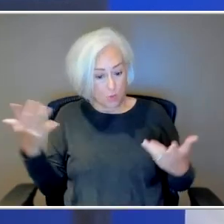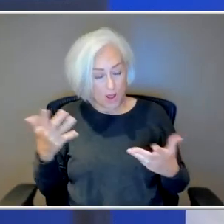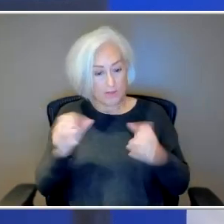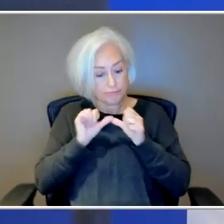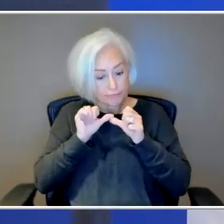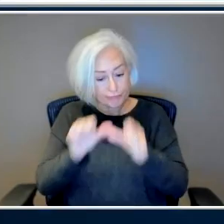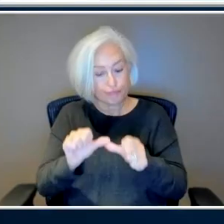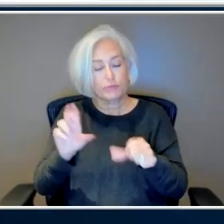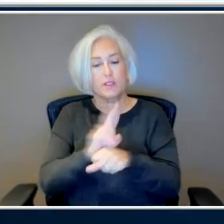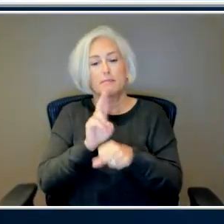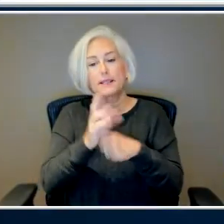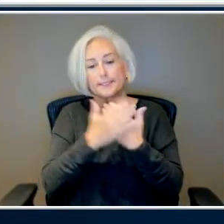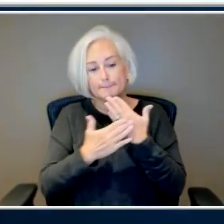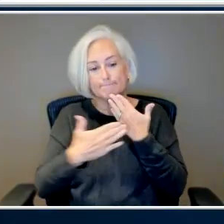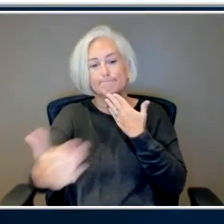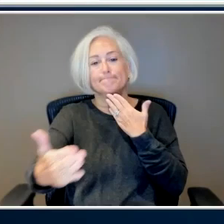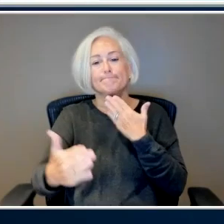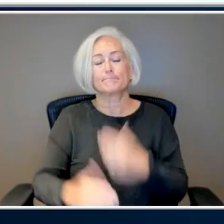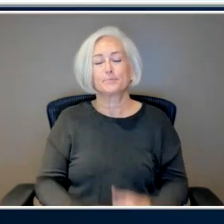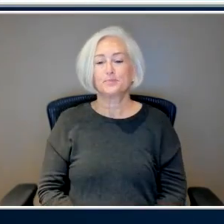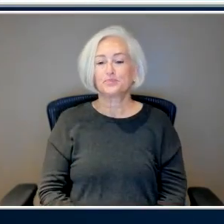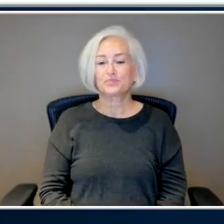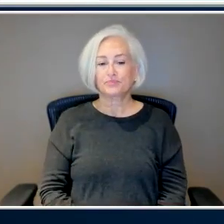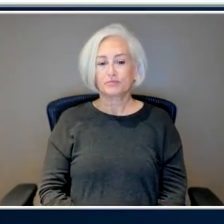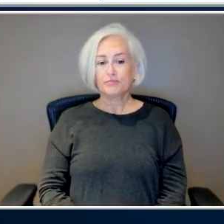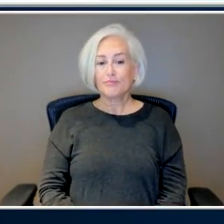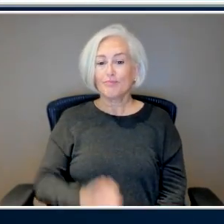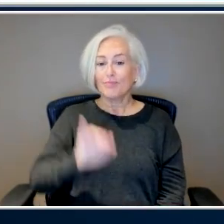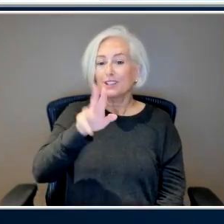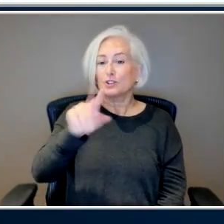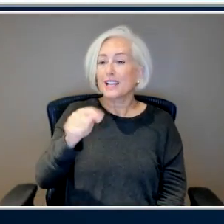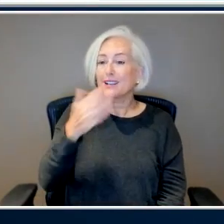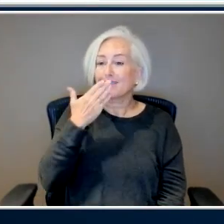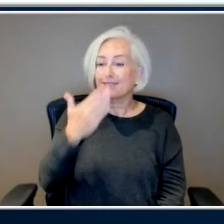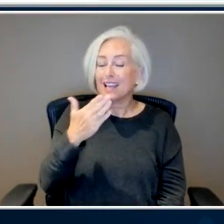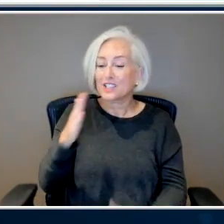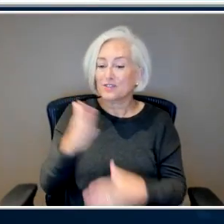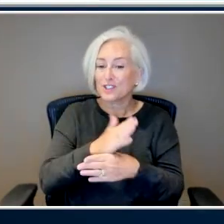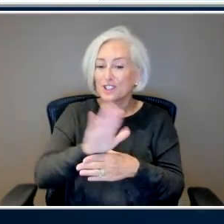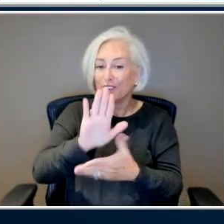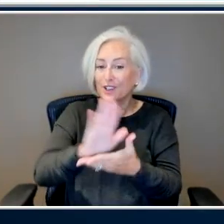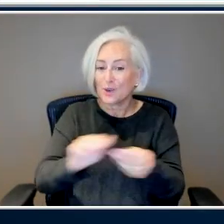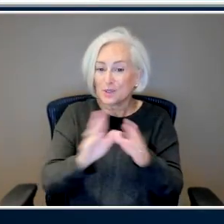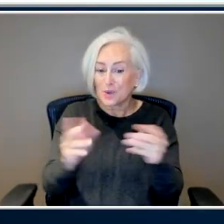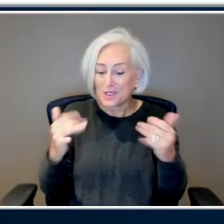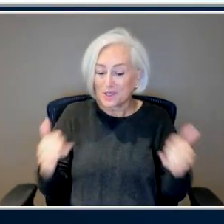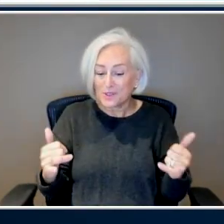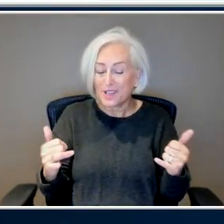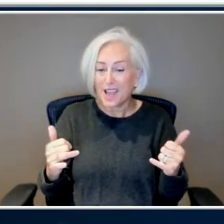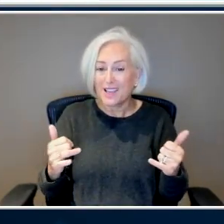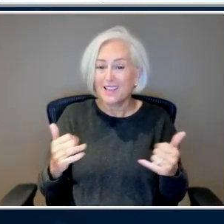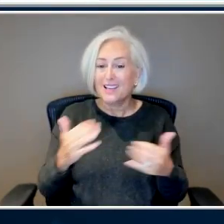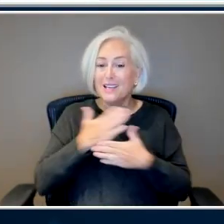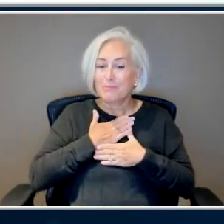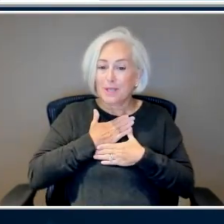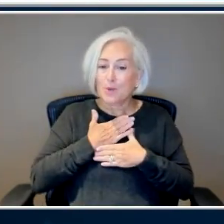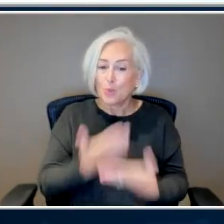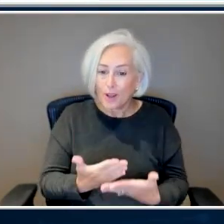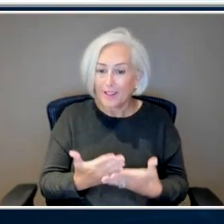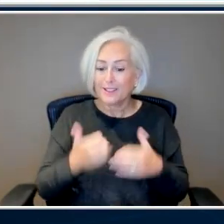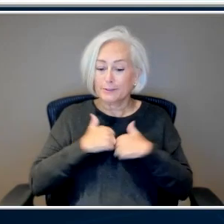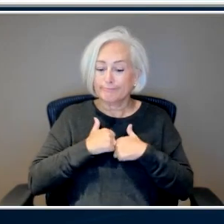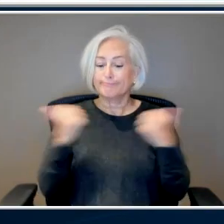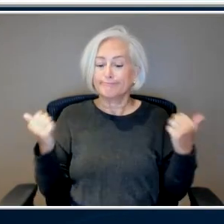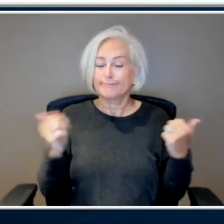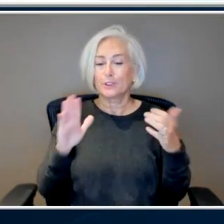medication. Janet, we just want to thank you again for sharing your story today and just being really open and sharing all the details, because this is why we